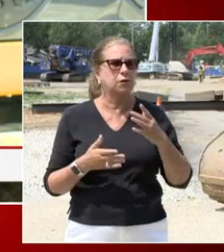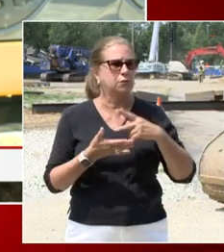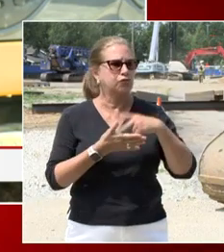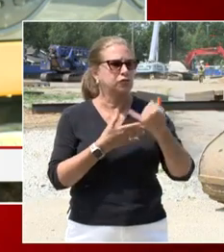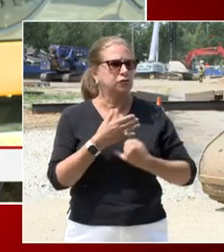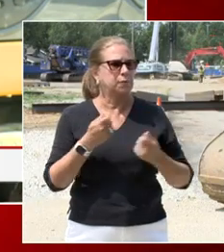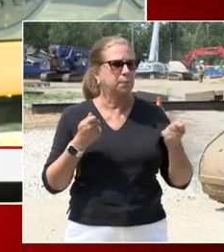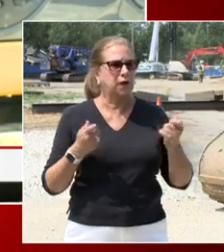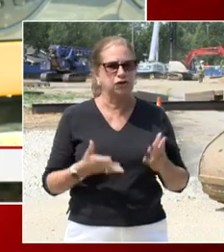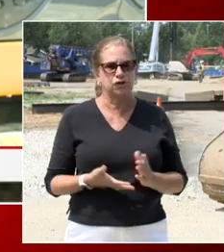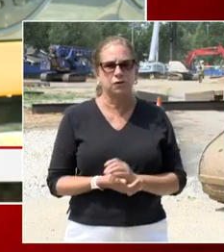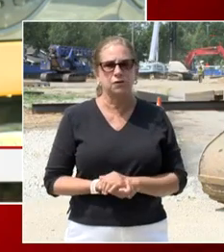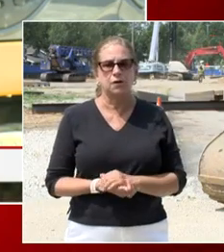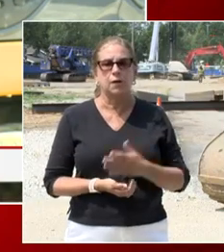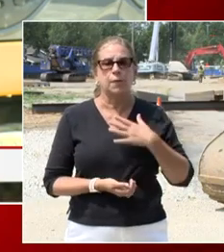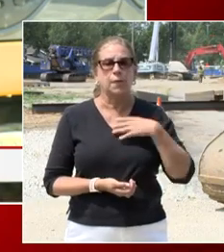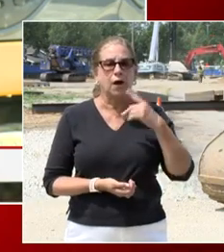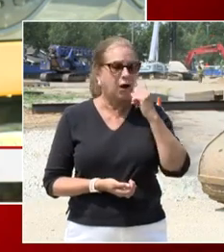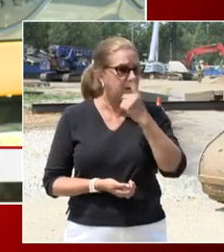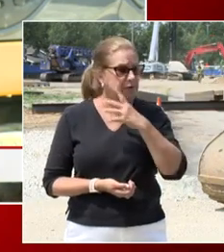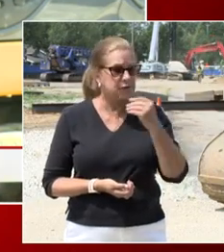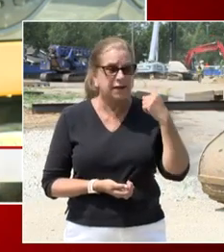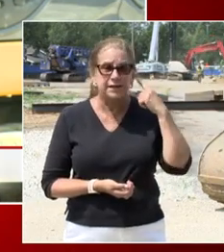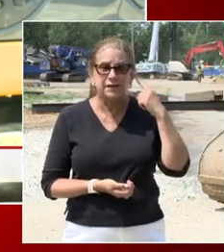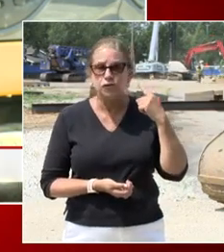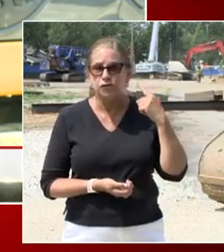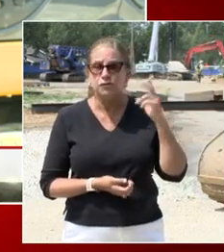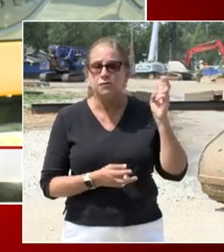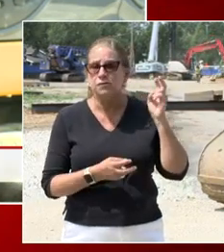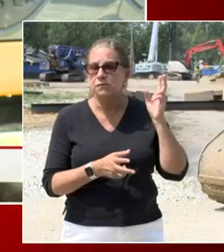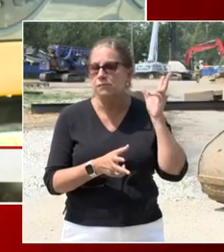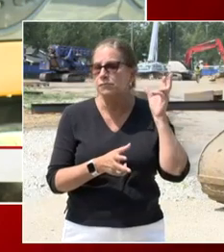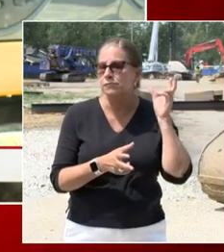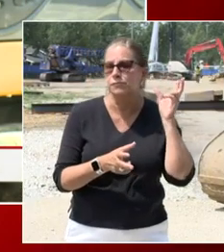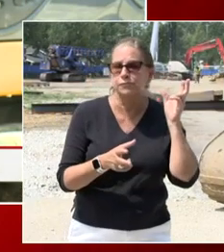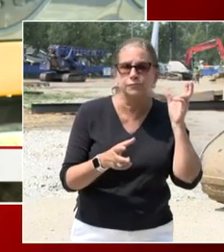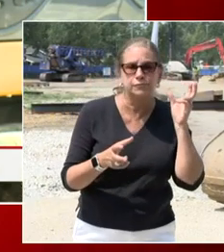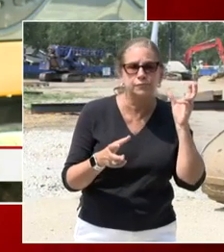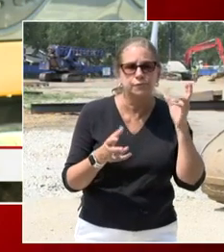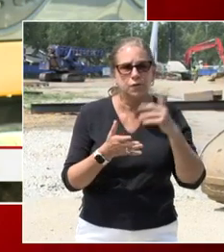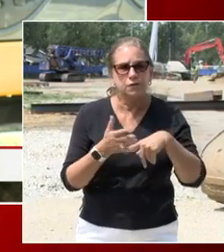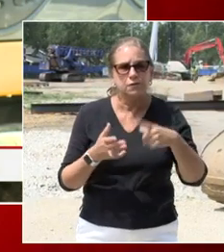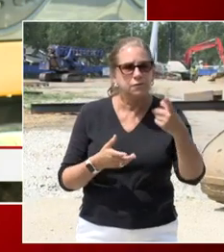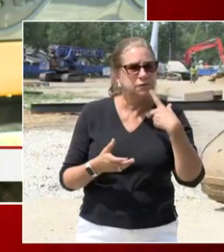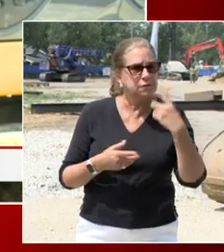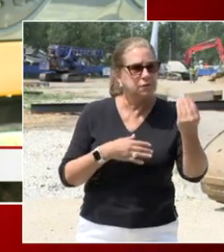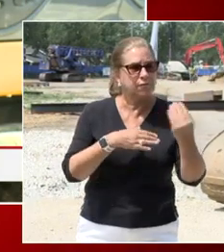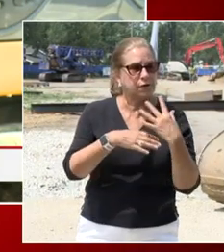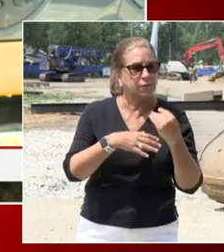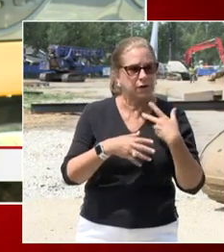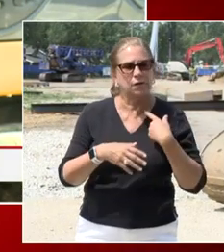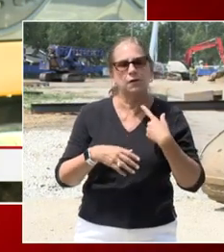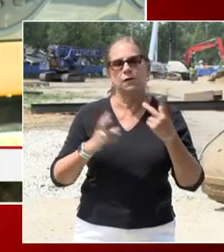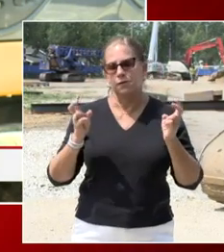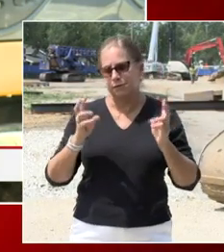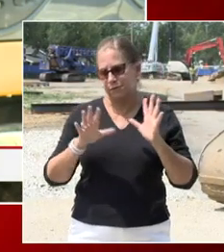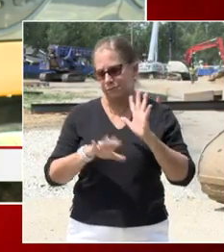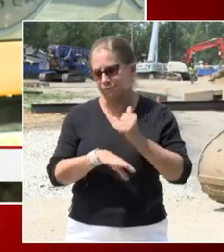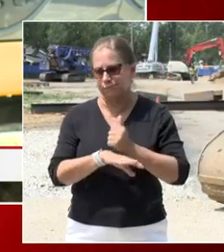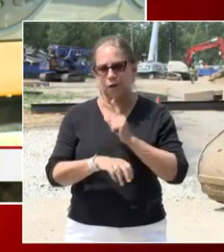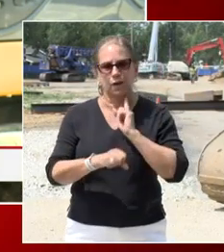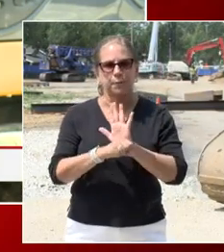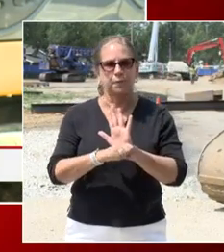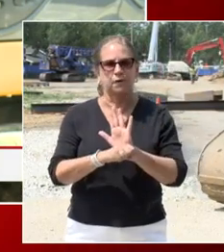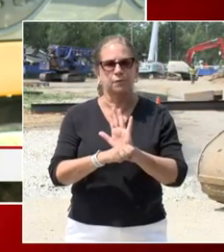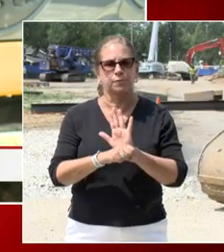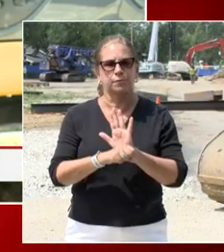sure that we are delivering the way that we are supposed to. I want to acknowledge all our community members who are here, our